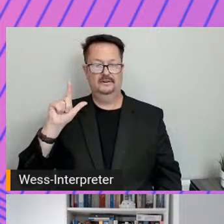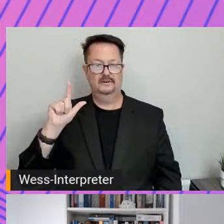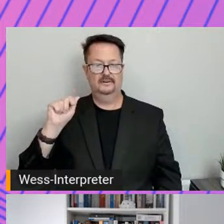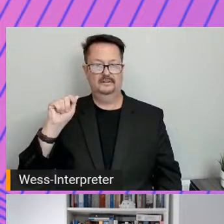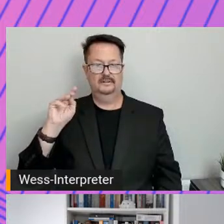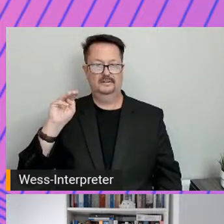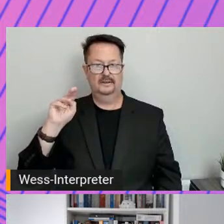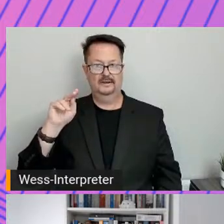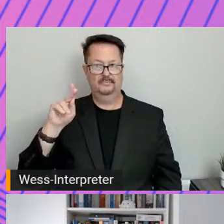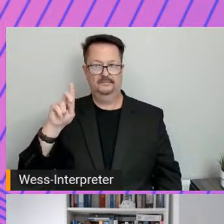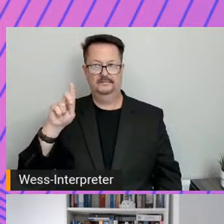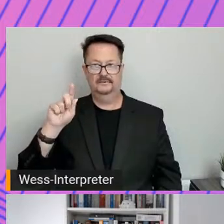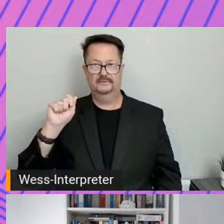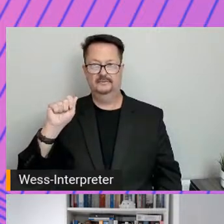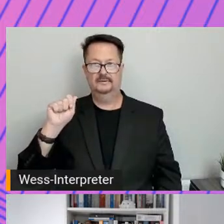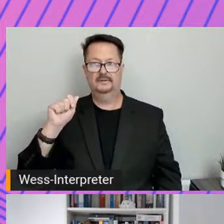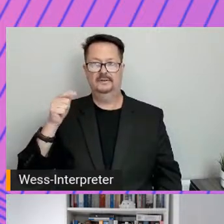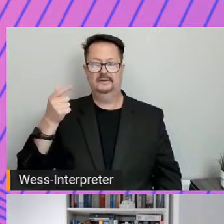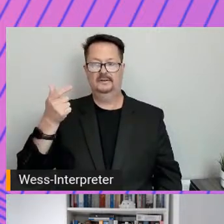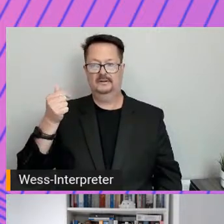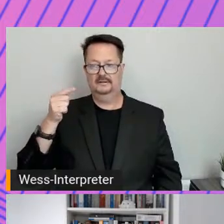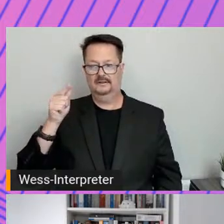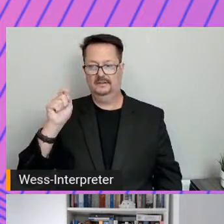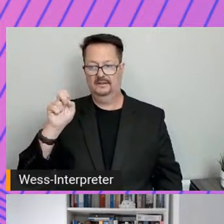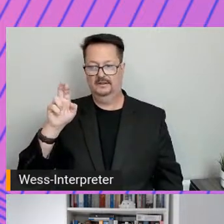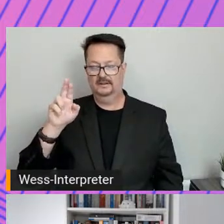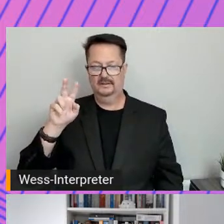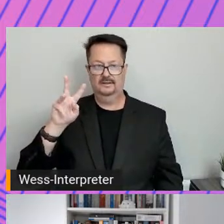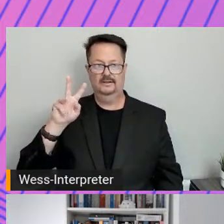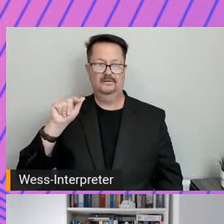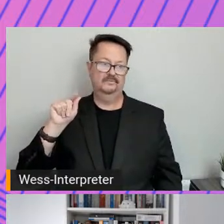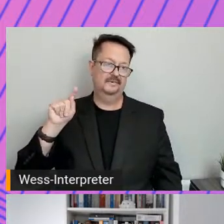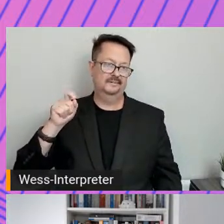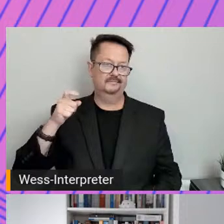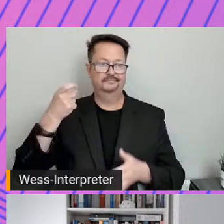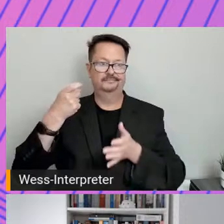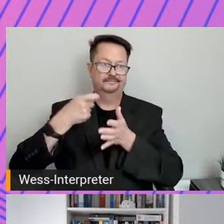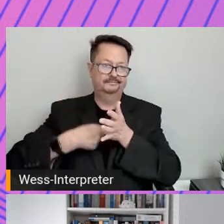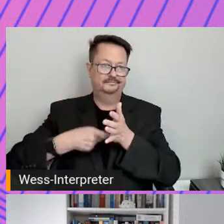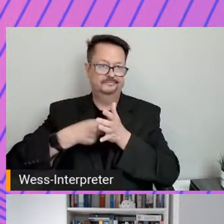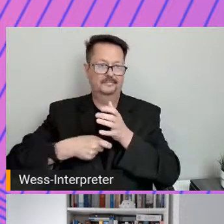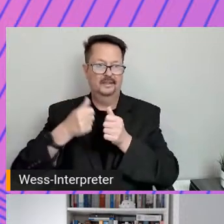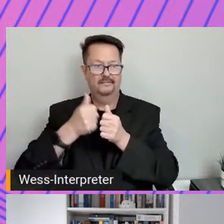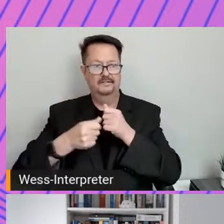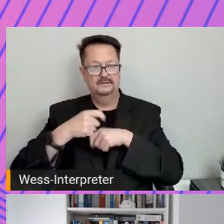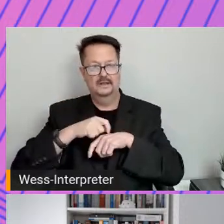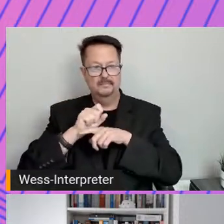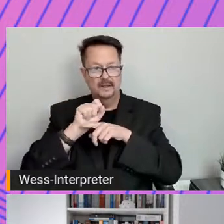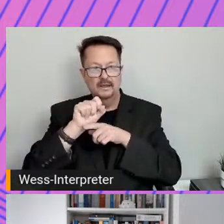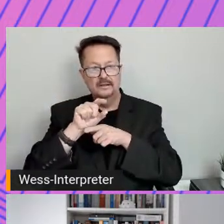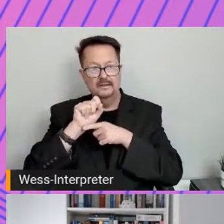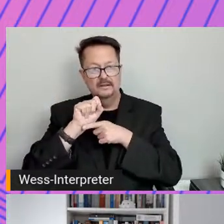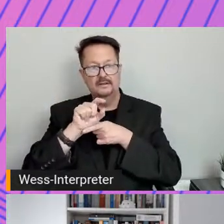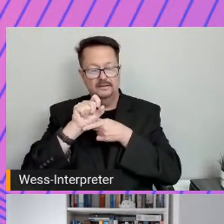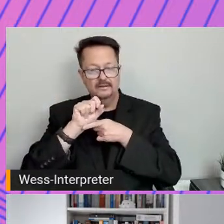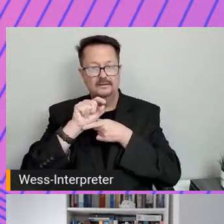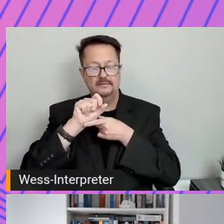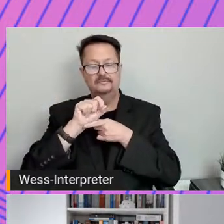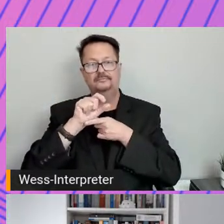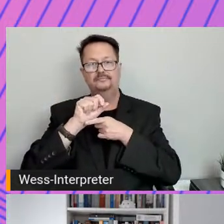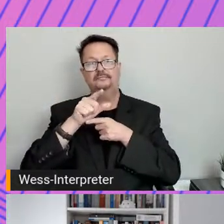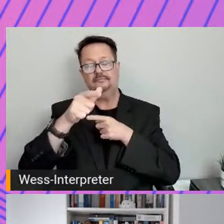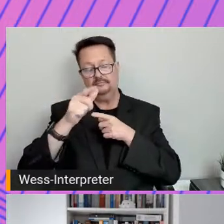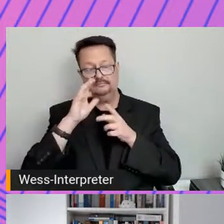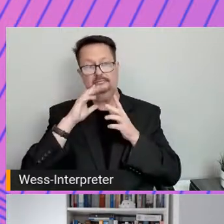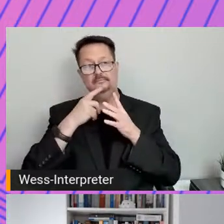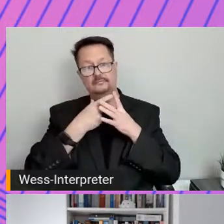nice because it is a serverless model. I actually get charged, per request as things go. And it'll execute